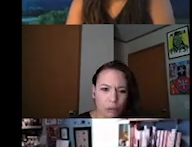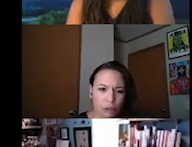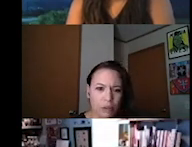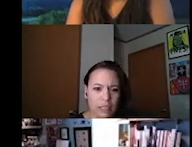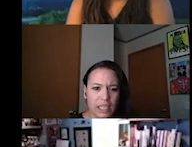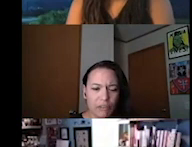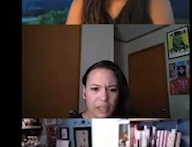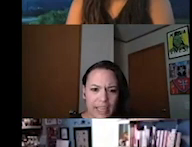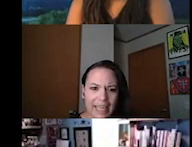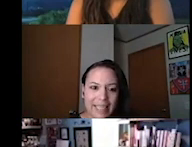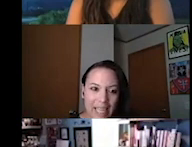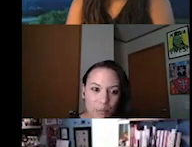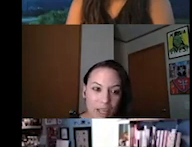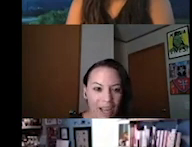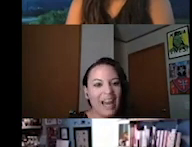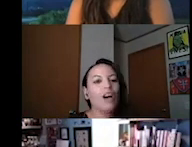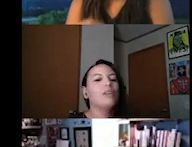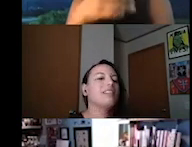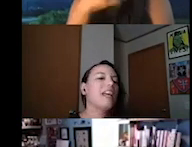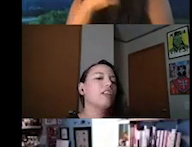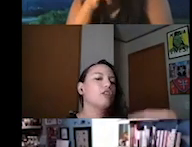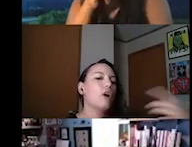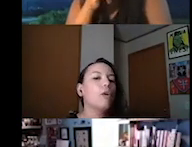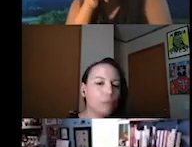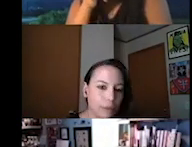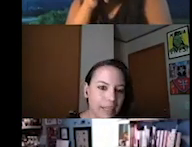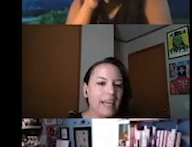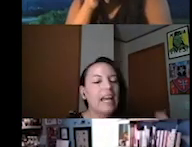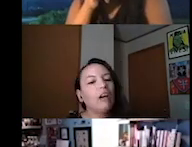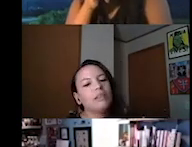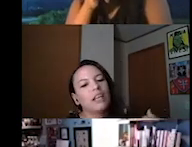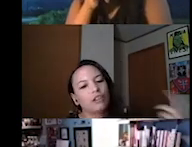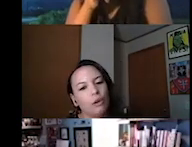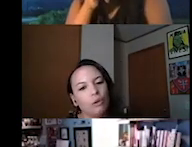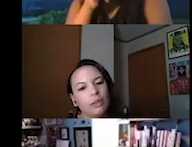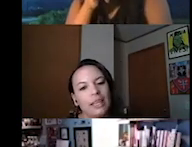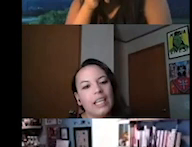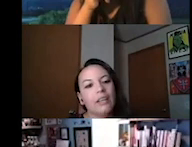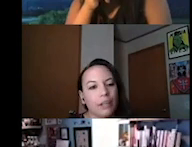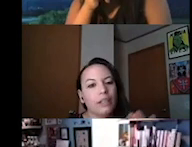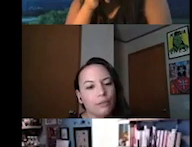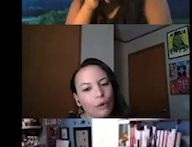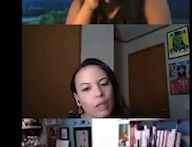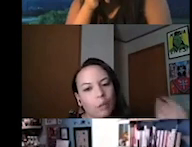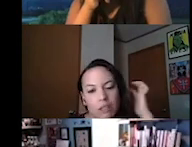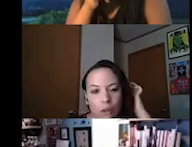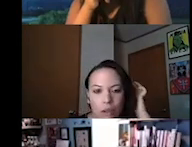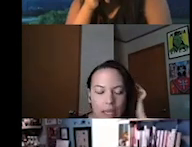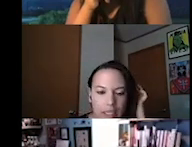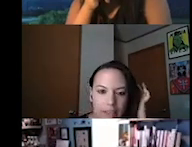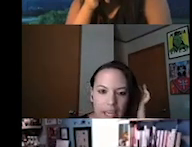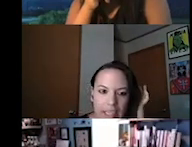that we use within Native America academia, how is that shown? And how is that shown in various forms?